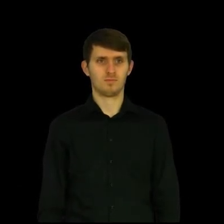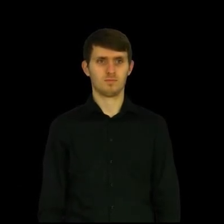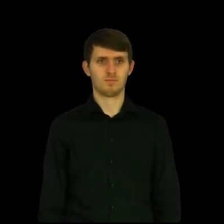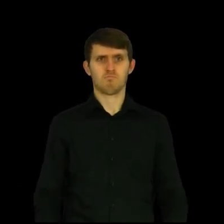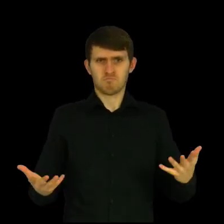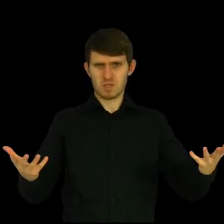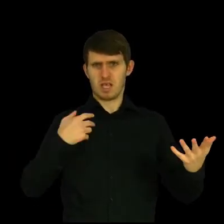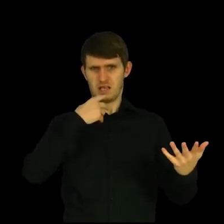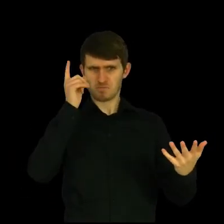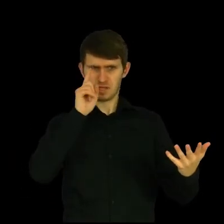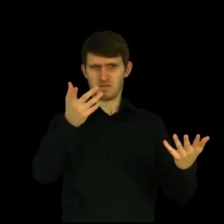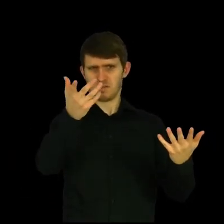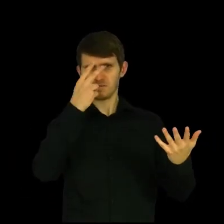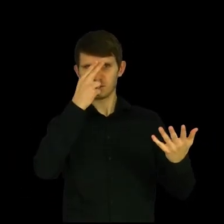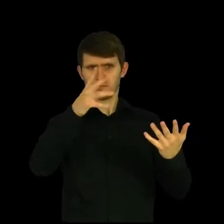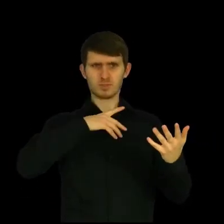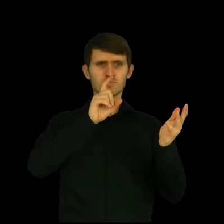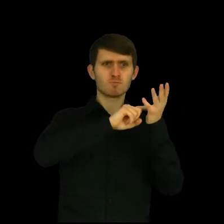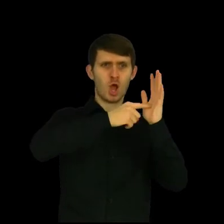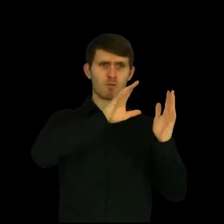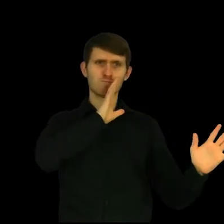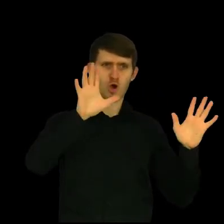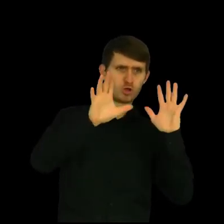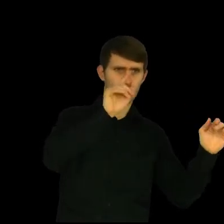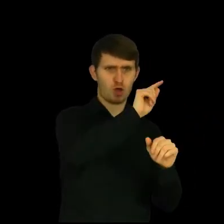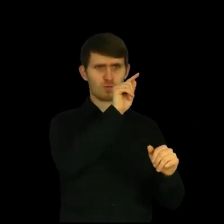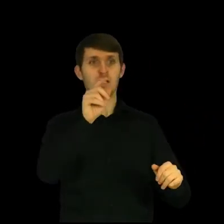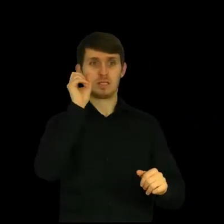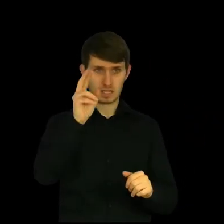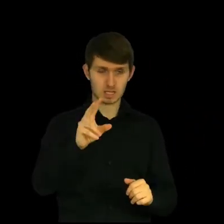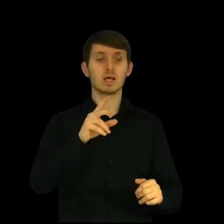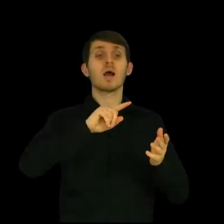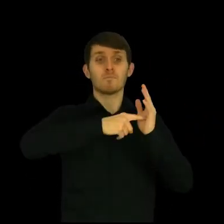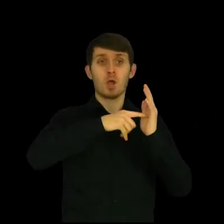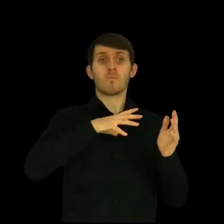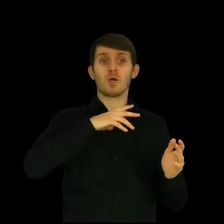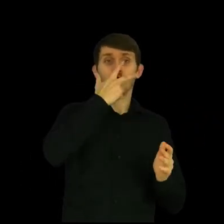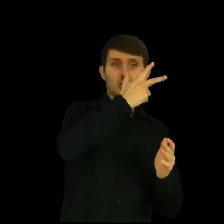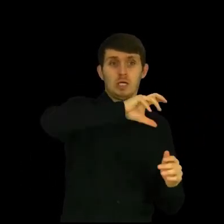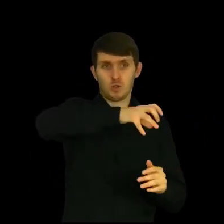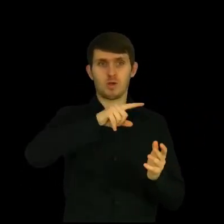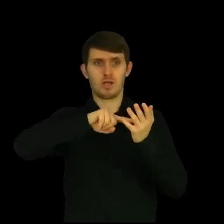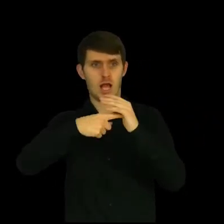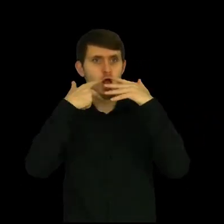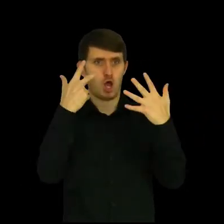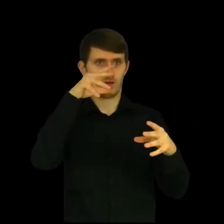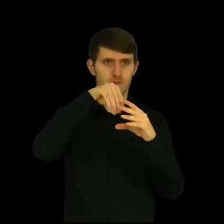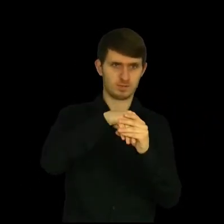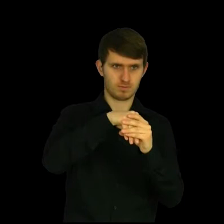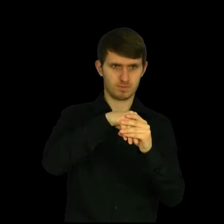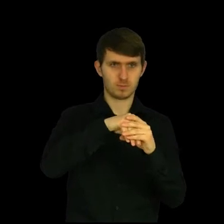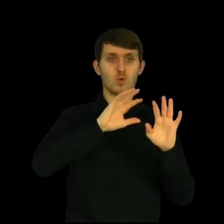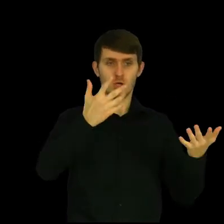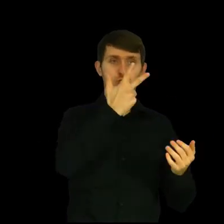8. Now you might say, hey, this is very similar to what we saw in multiplication. In multiplication, we said if we have 3 groups